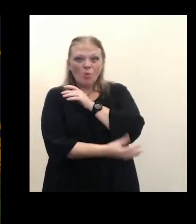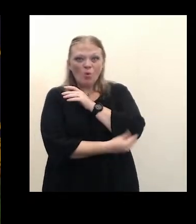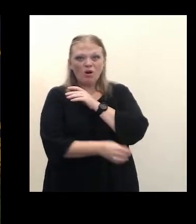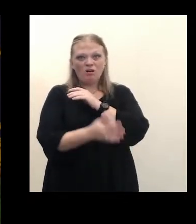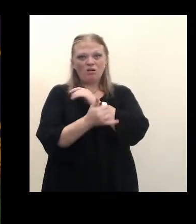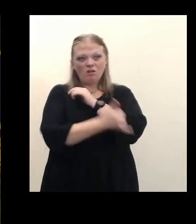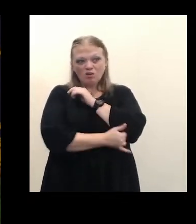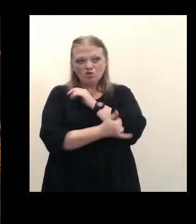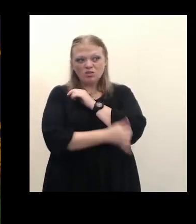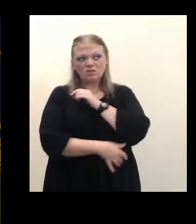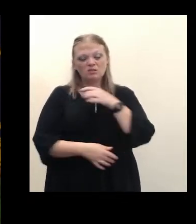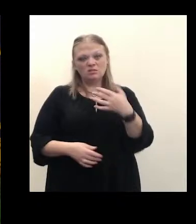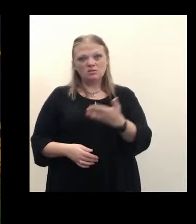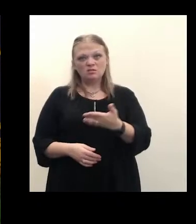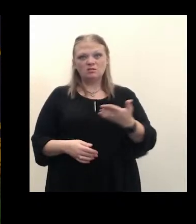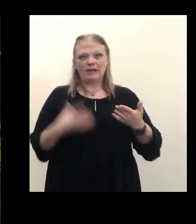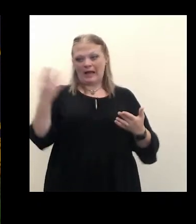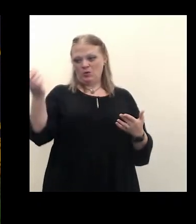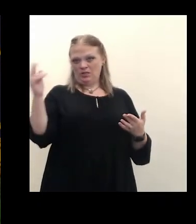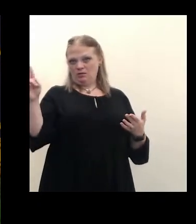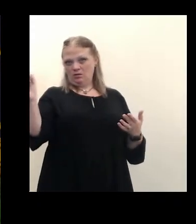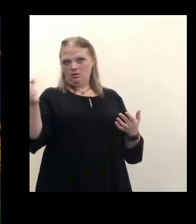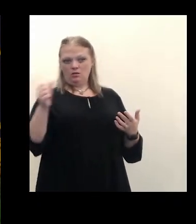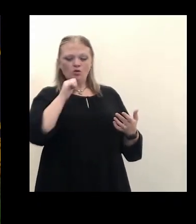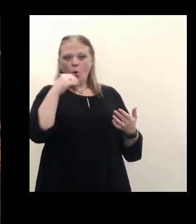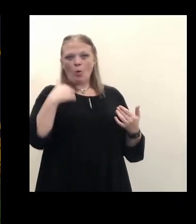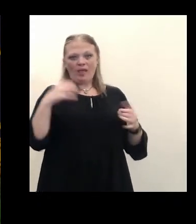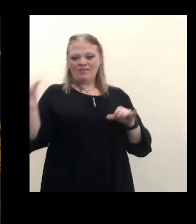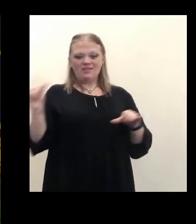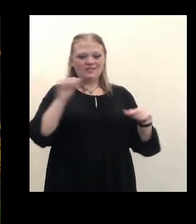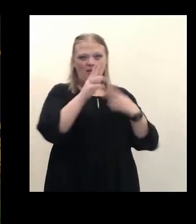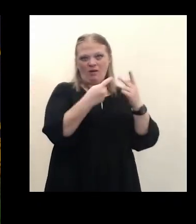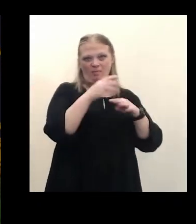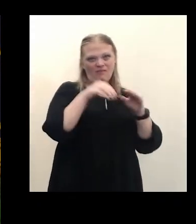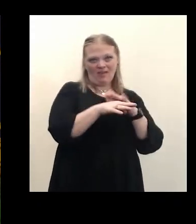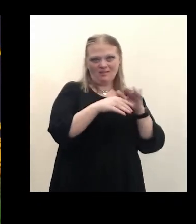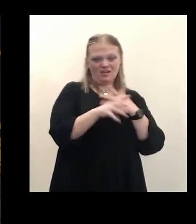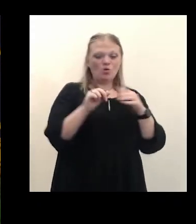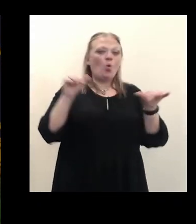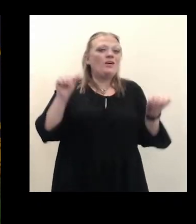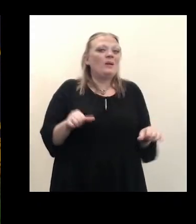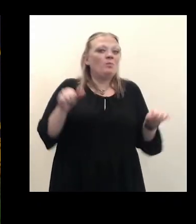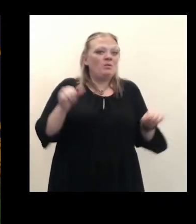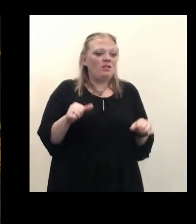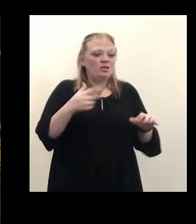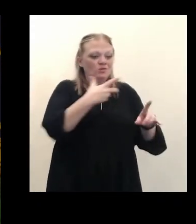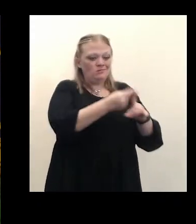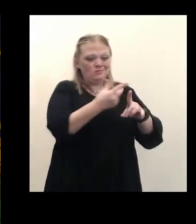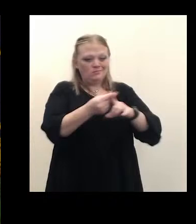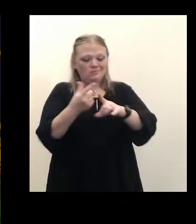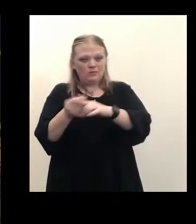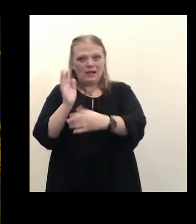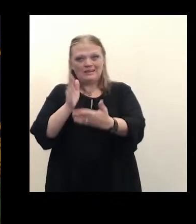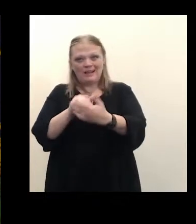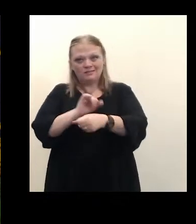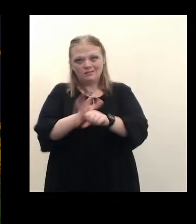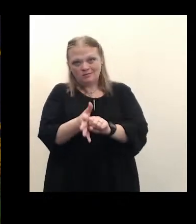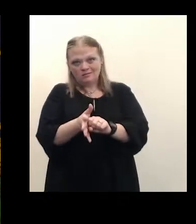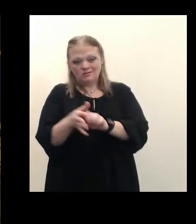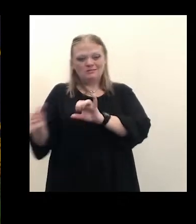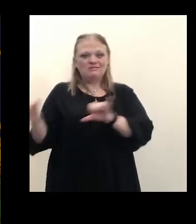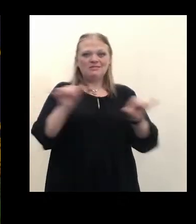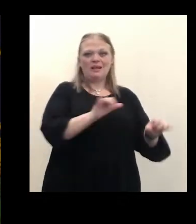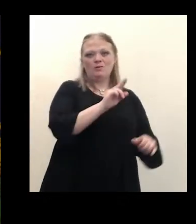States, don't have the same type of access or capability to vaccinate against COVID-19 as the United States.